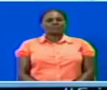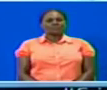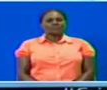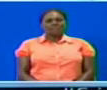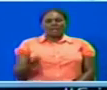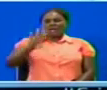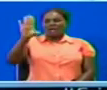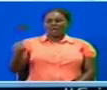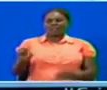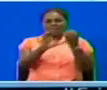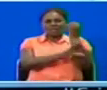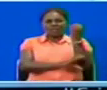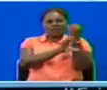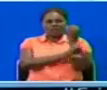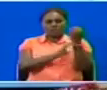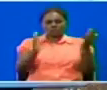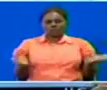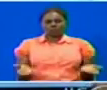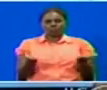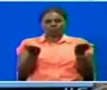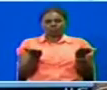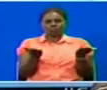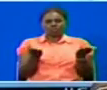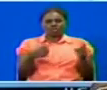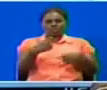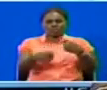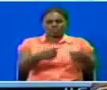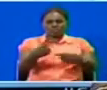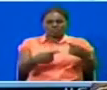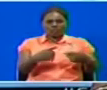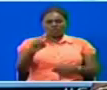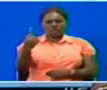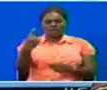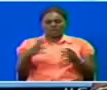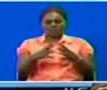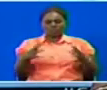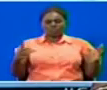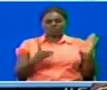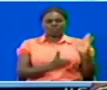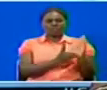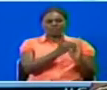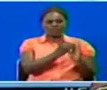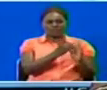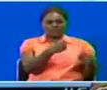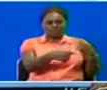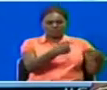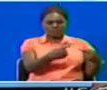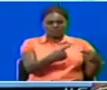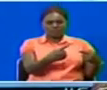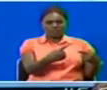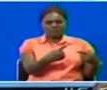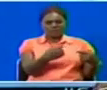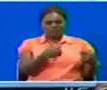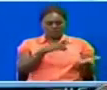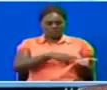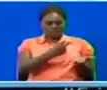by African countries to accelerate and sustain its fast-growing development has been relying on its own